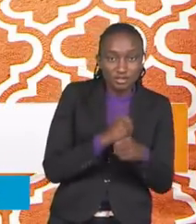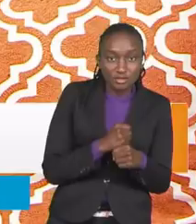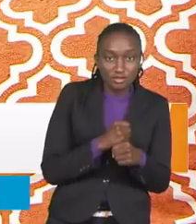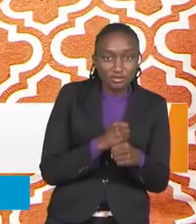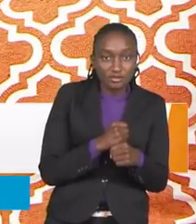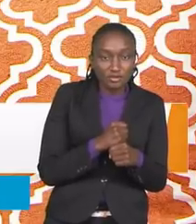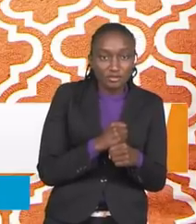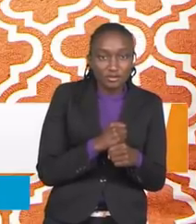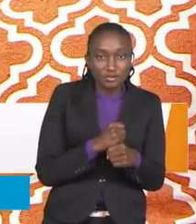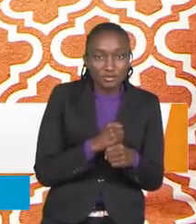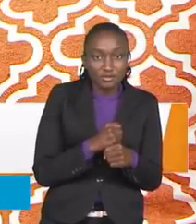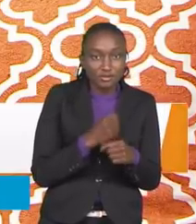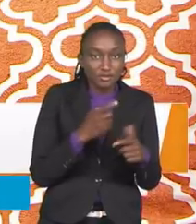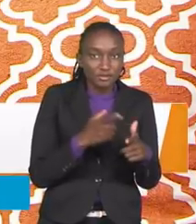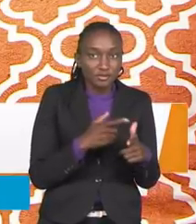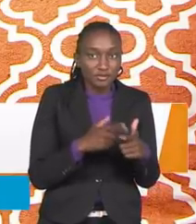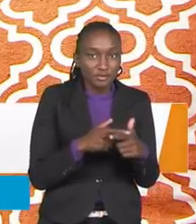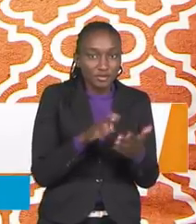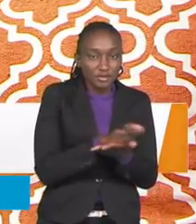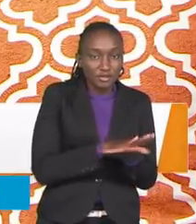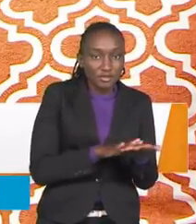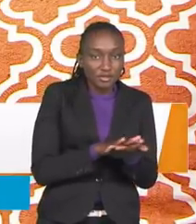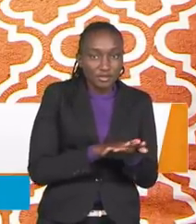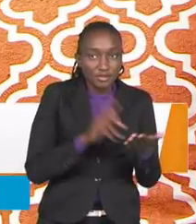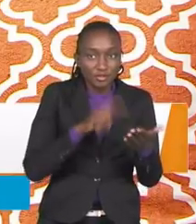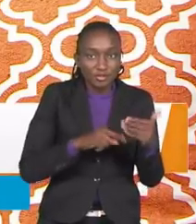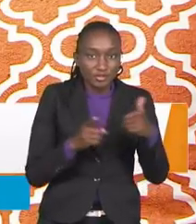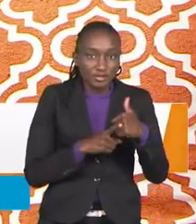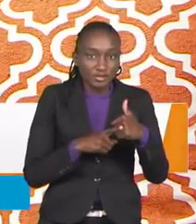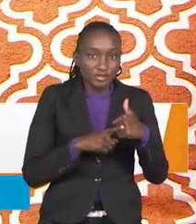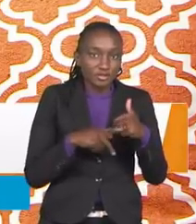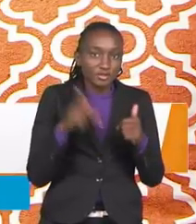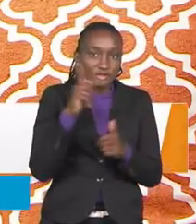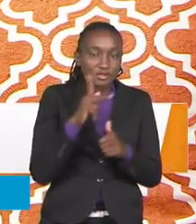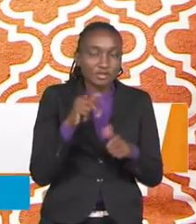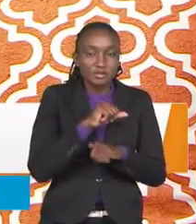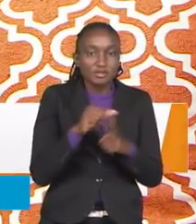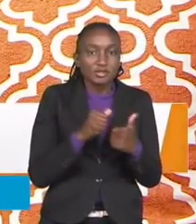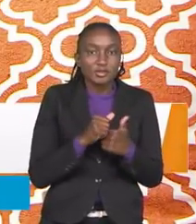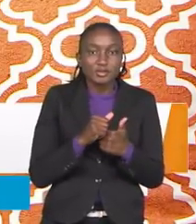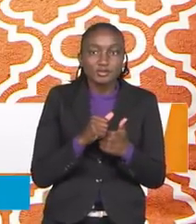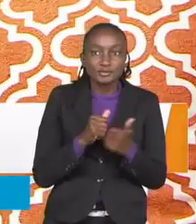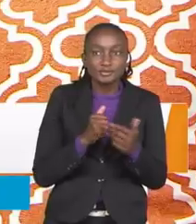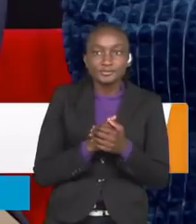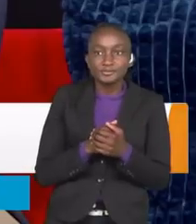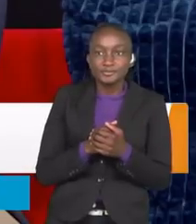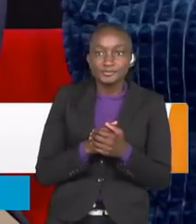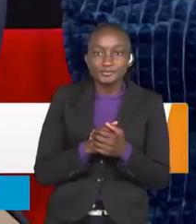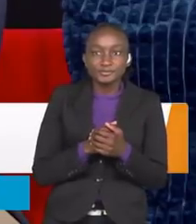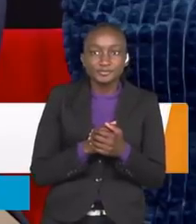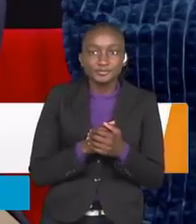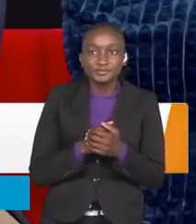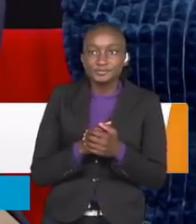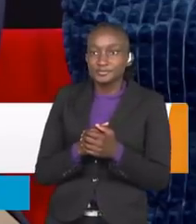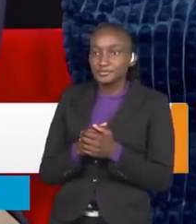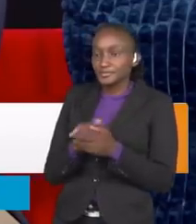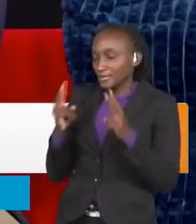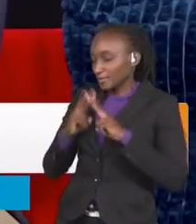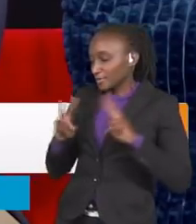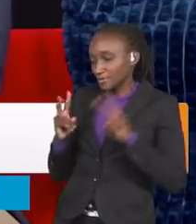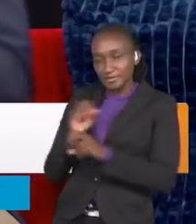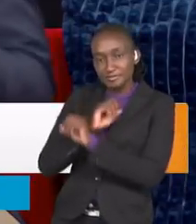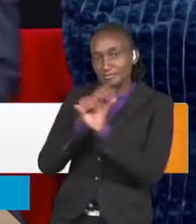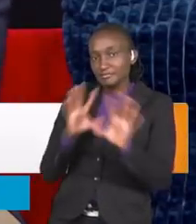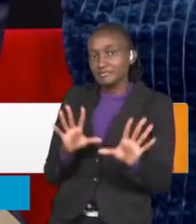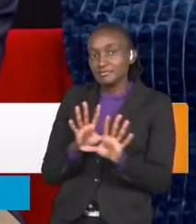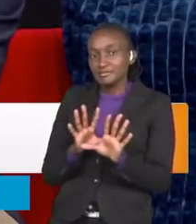Yeah. And that's basically what the 6 kilometers is about, the 6K. Very clear now. Yes.